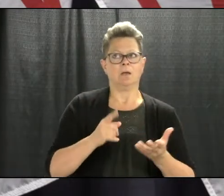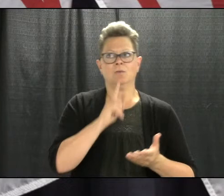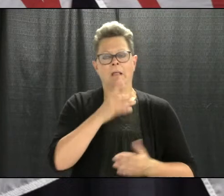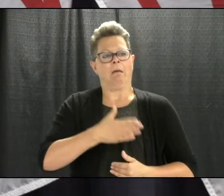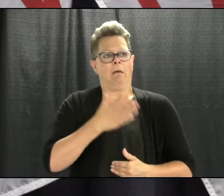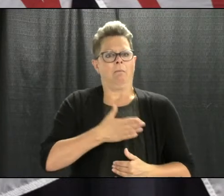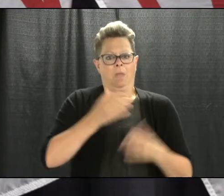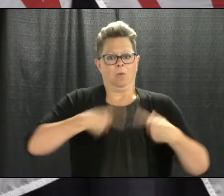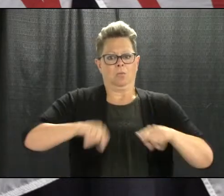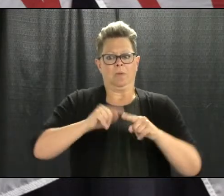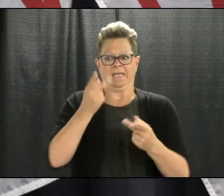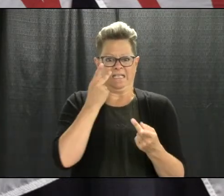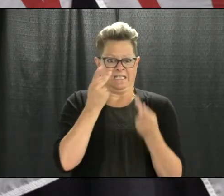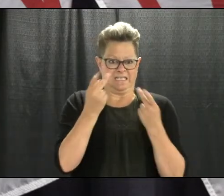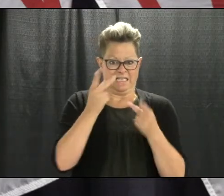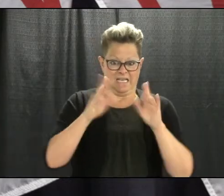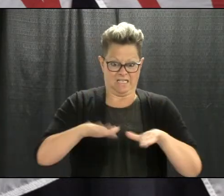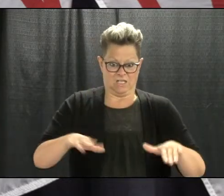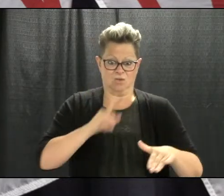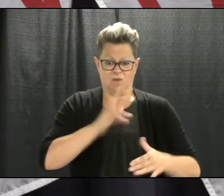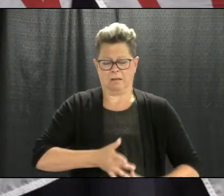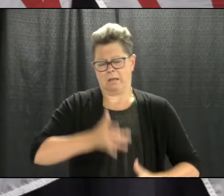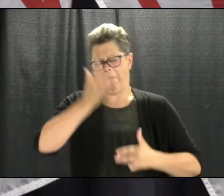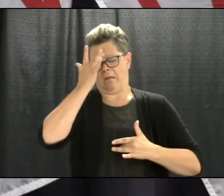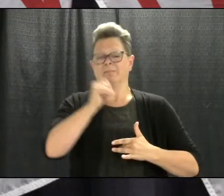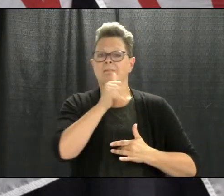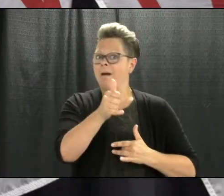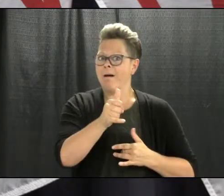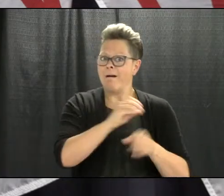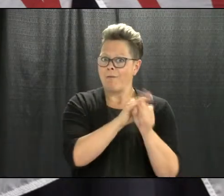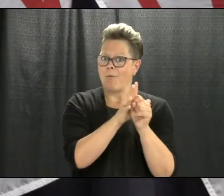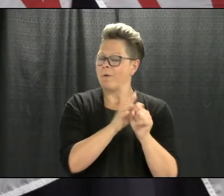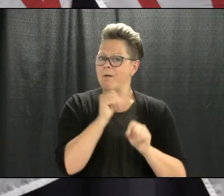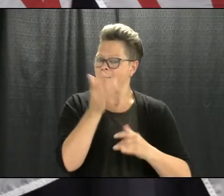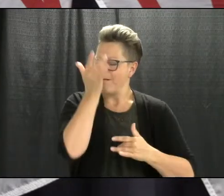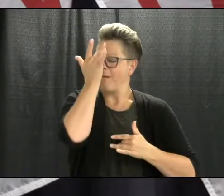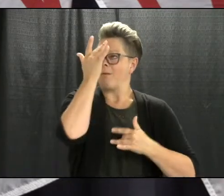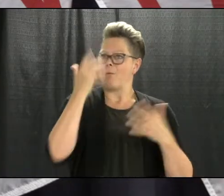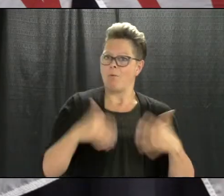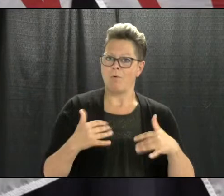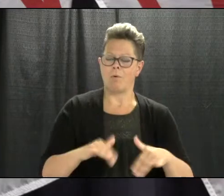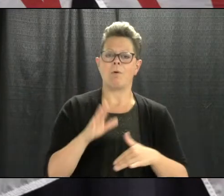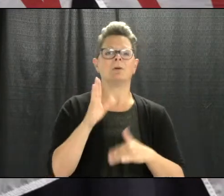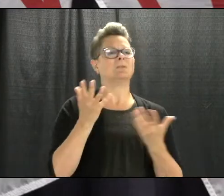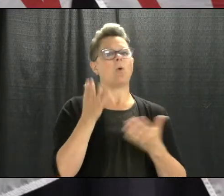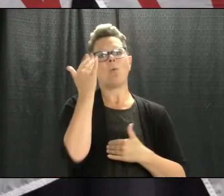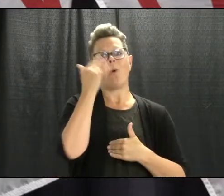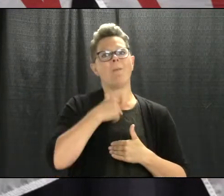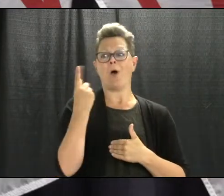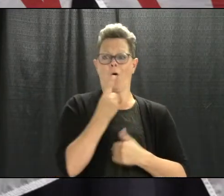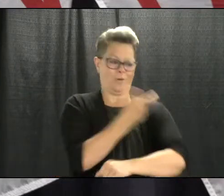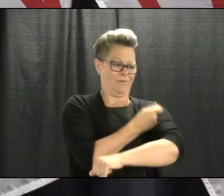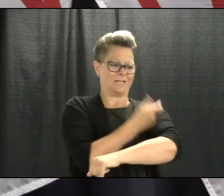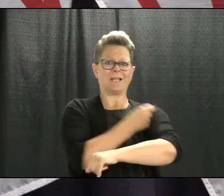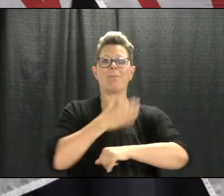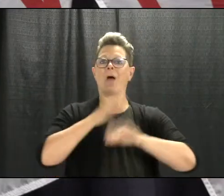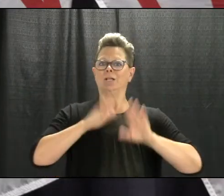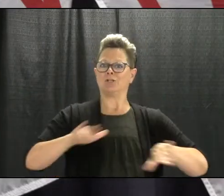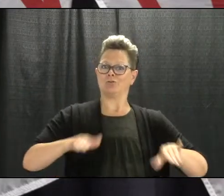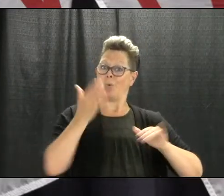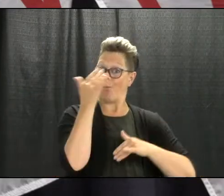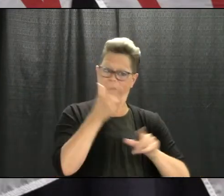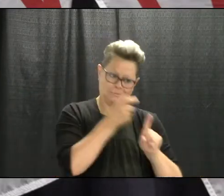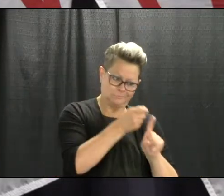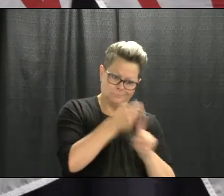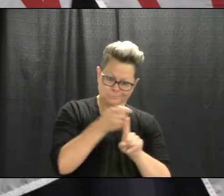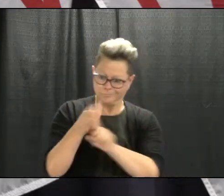milder illness in children and in this age group. But I guess one of the reasons I always vaccinated my children, one of the things that, one of the ways,